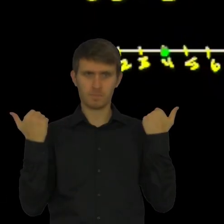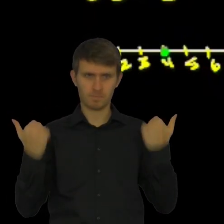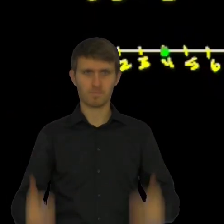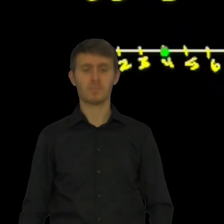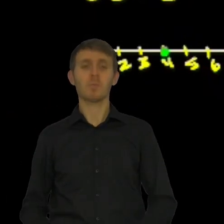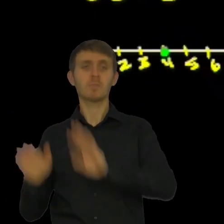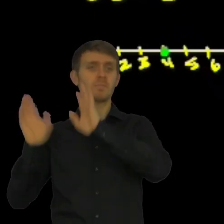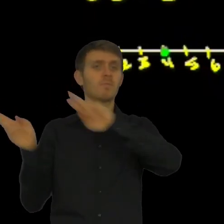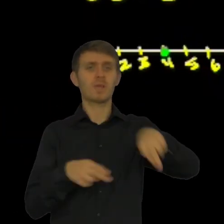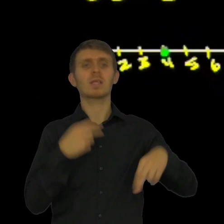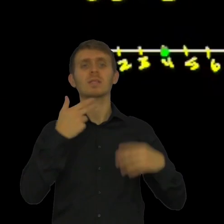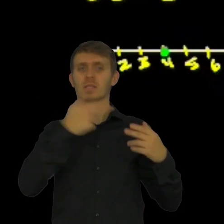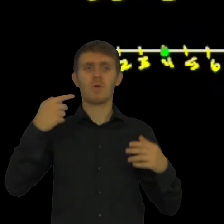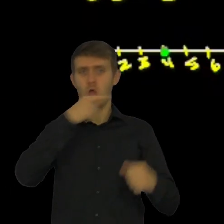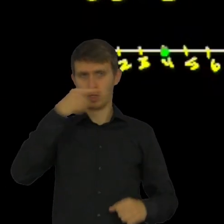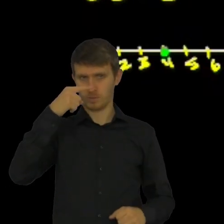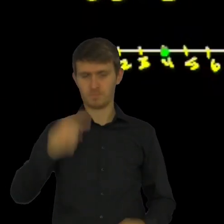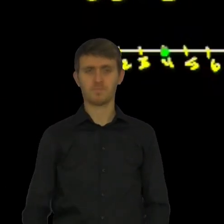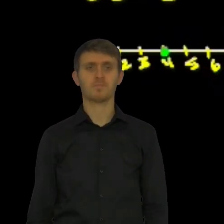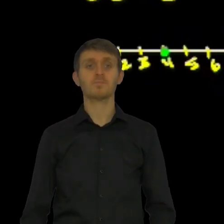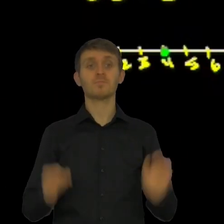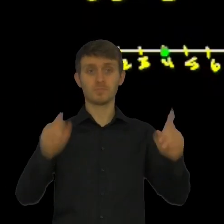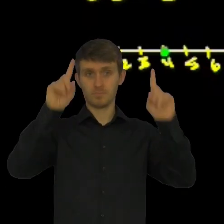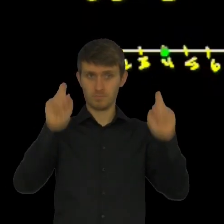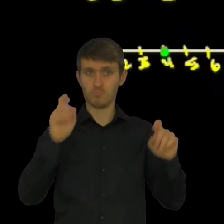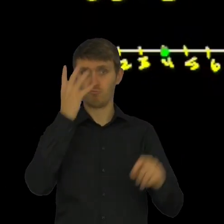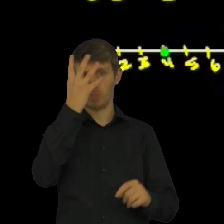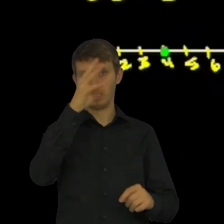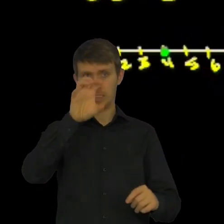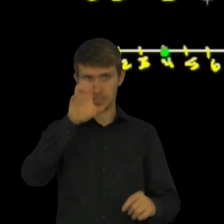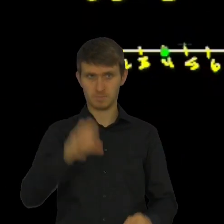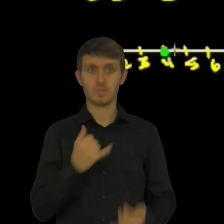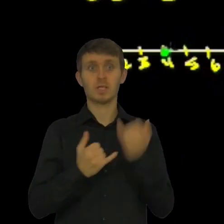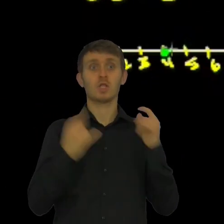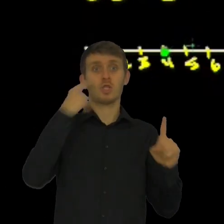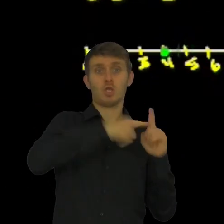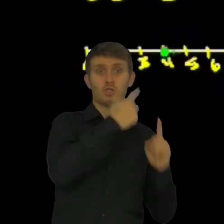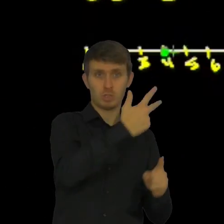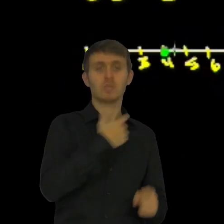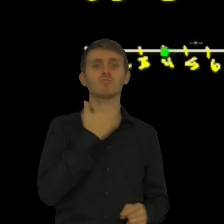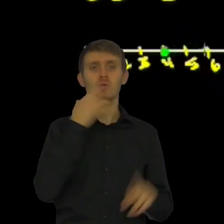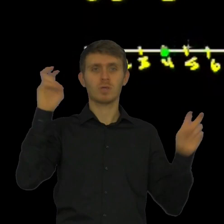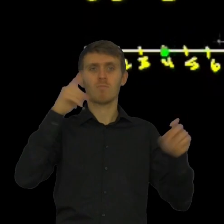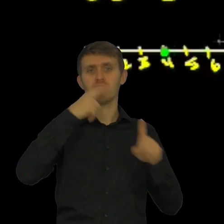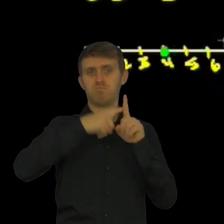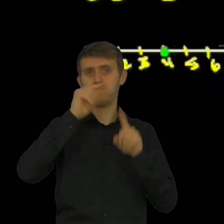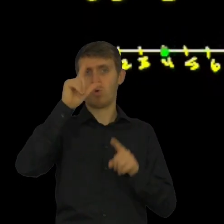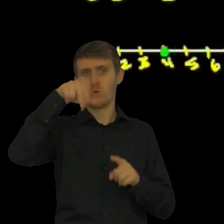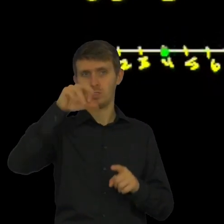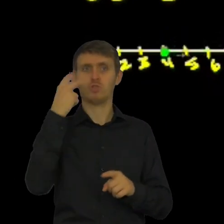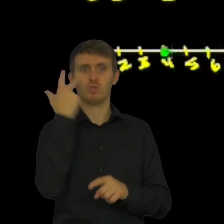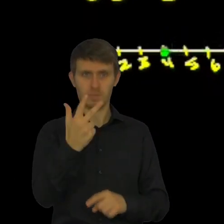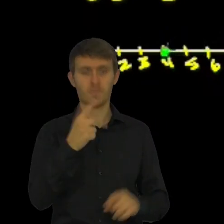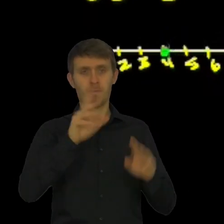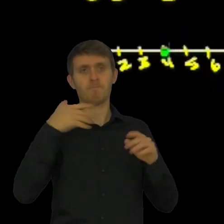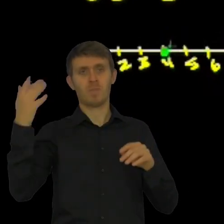four lemons right when we added three plus three we went to the right four